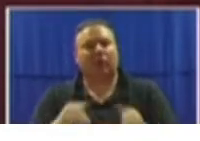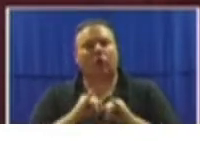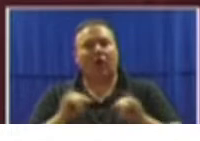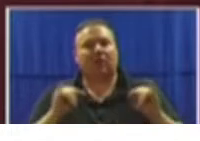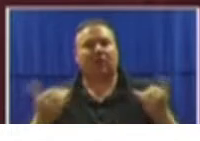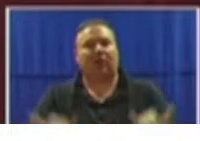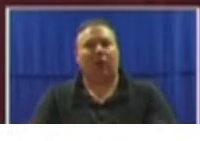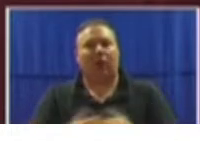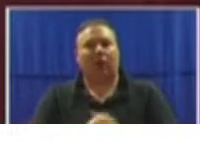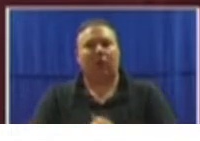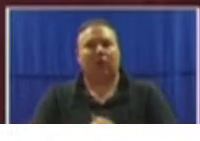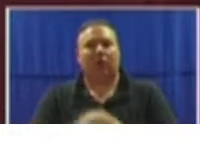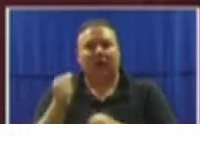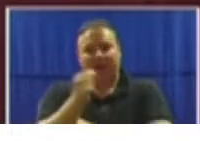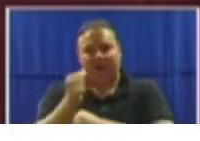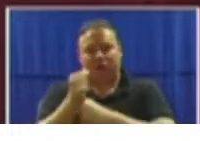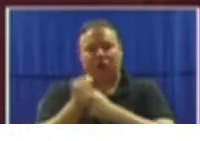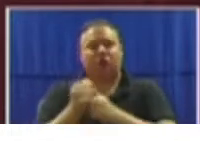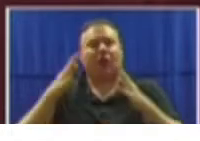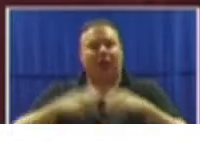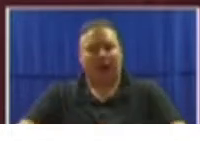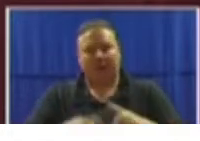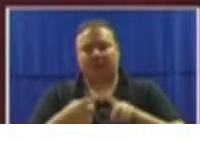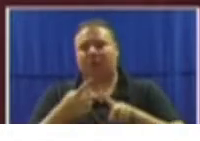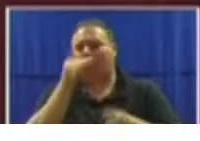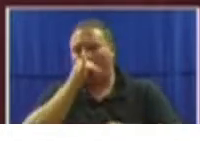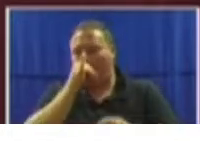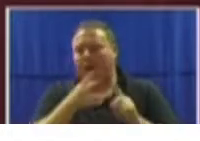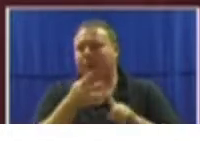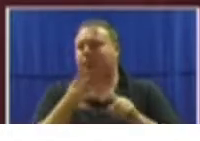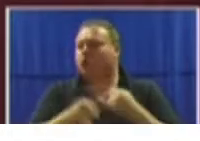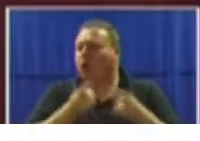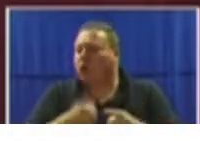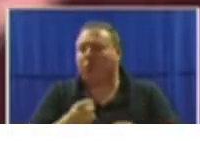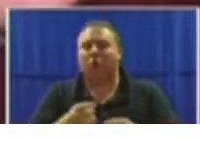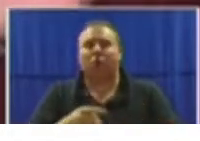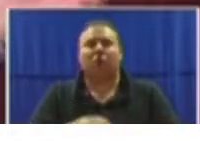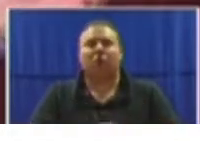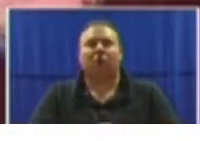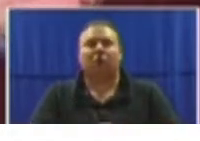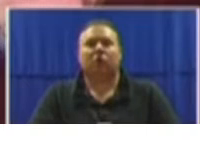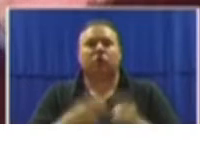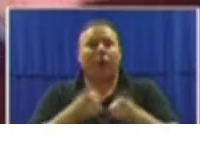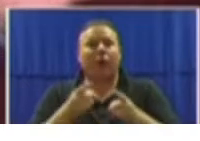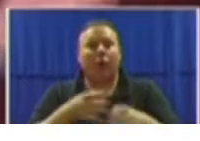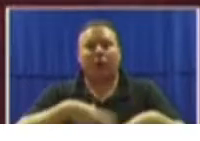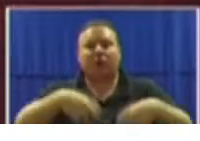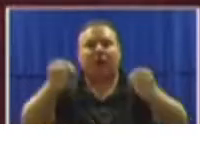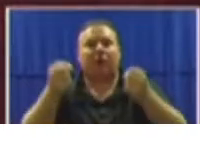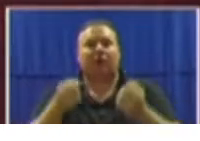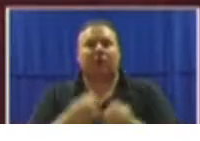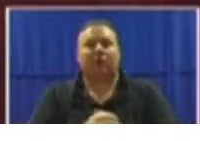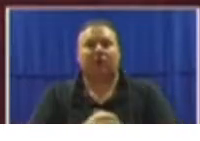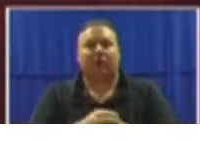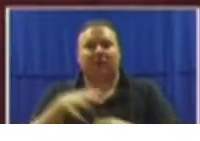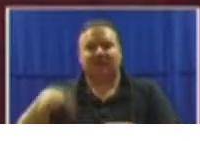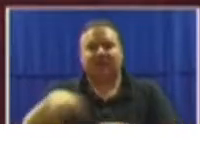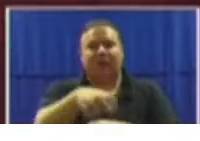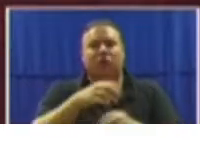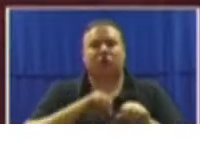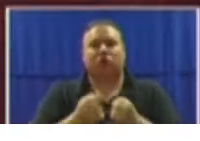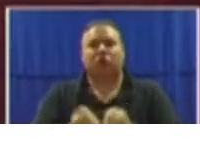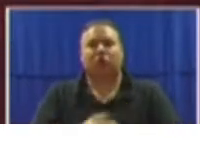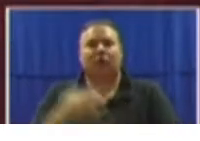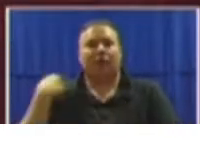at the collapse of infrastructure, crime, transport. The railroads are being carried away and the stations are being destroyed, but our Minister